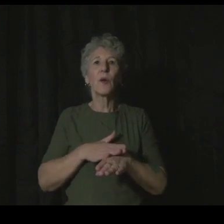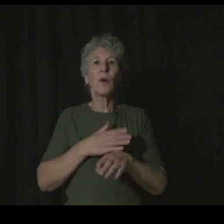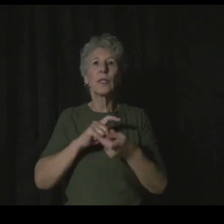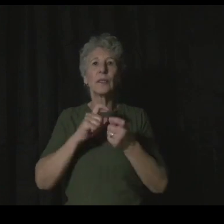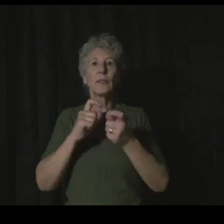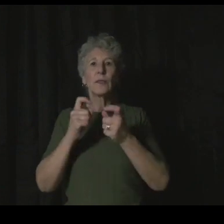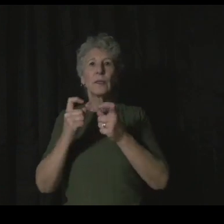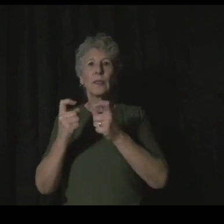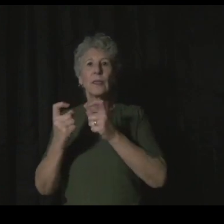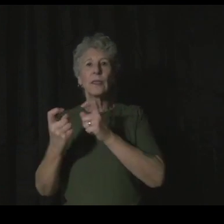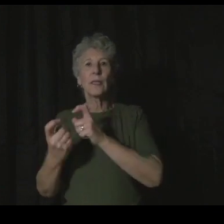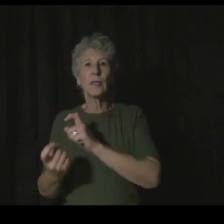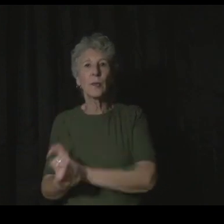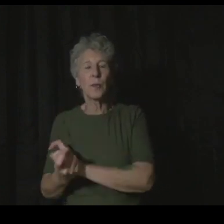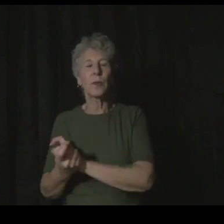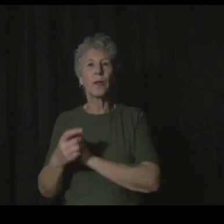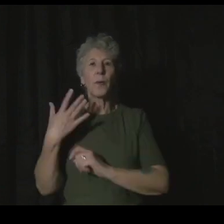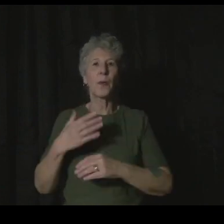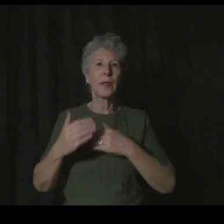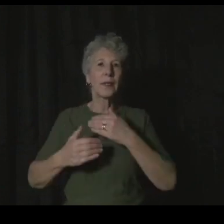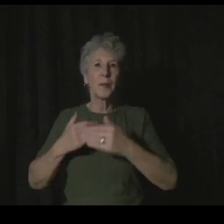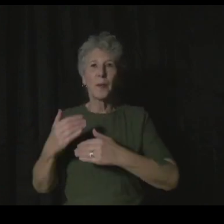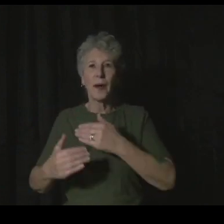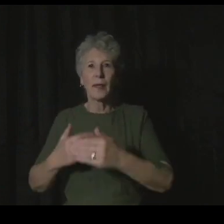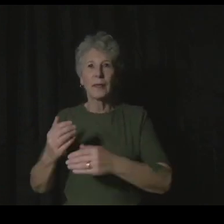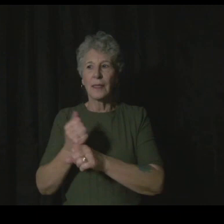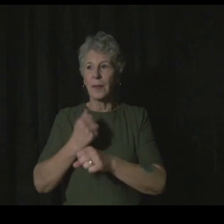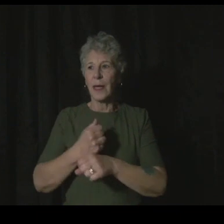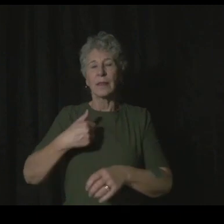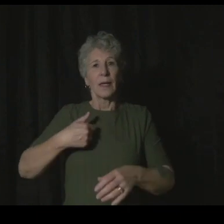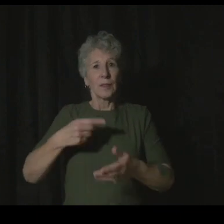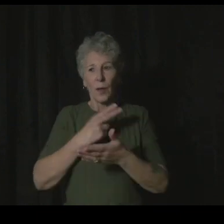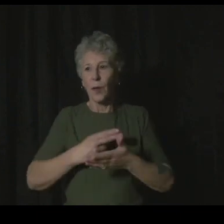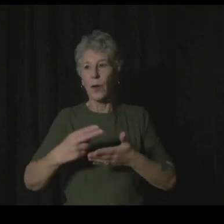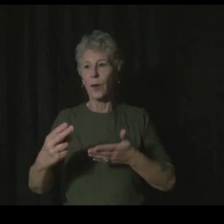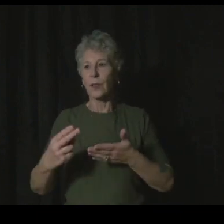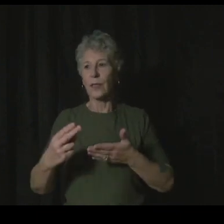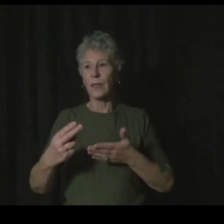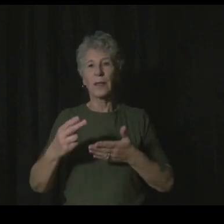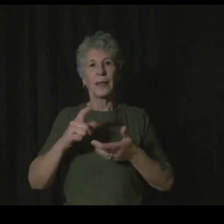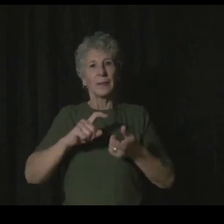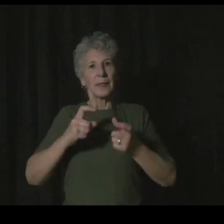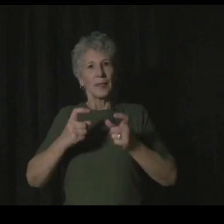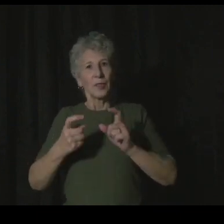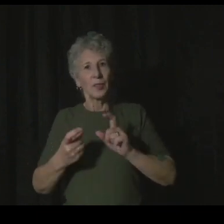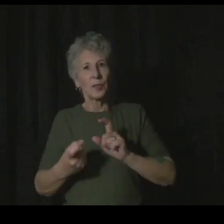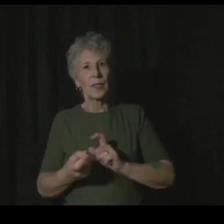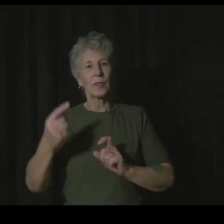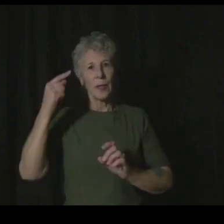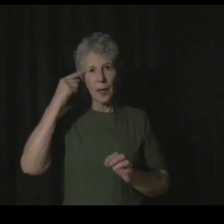us. Sanctification is the process through which he makes us holy by transforming our